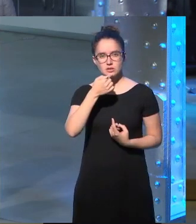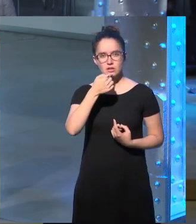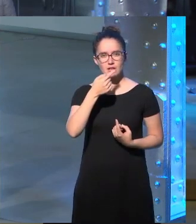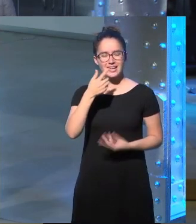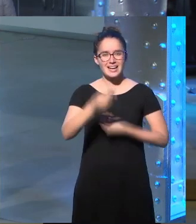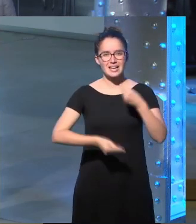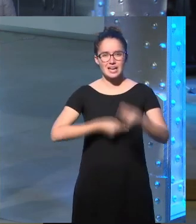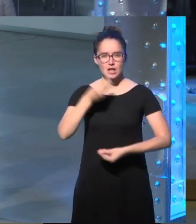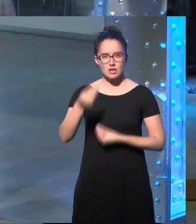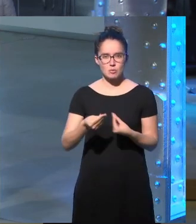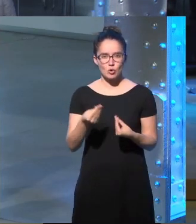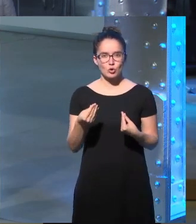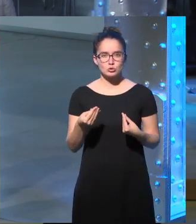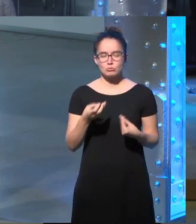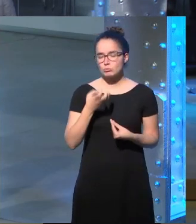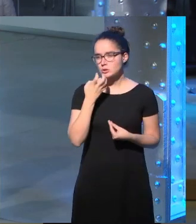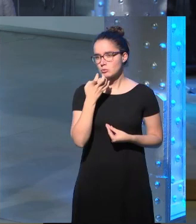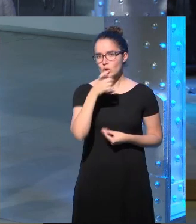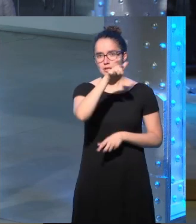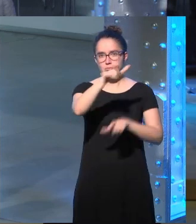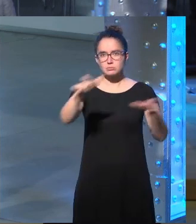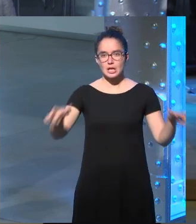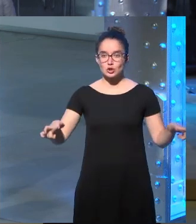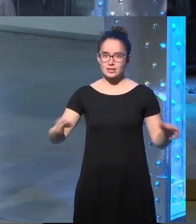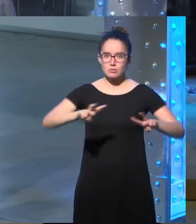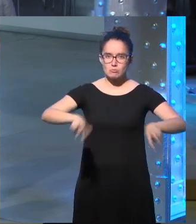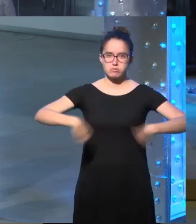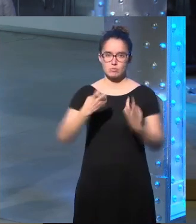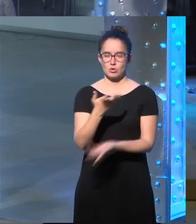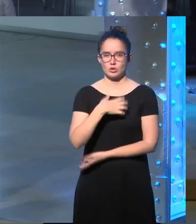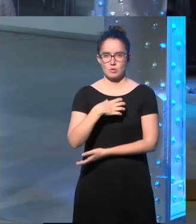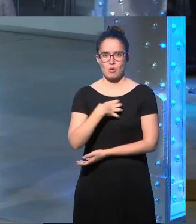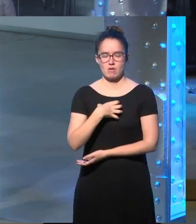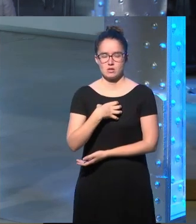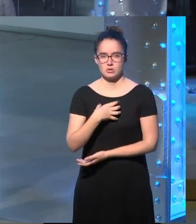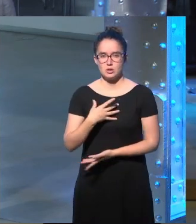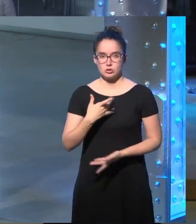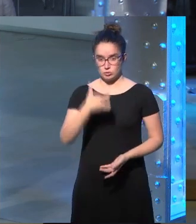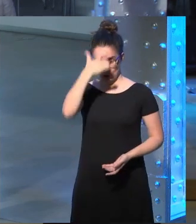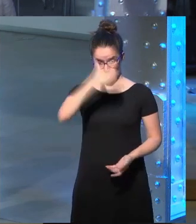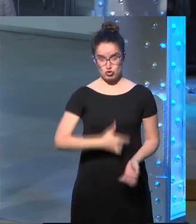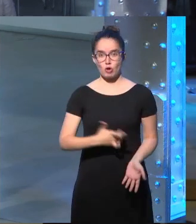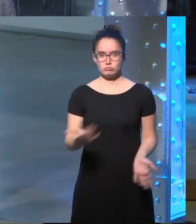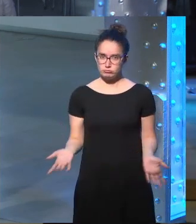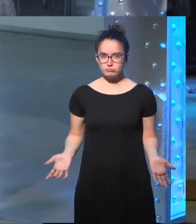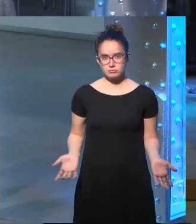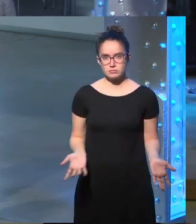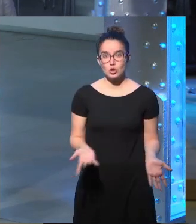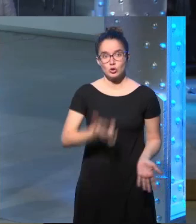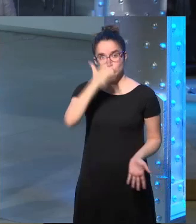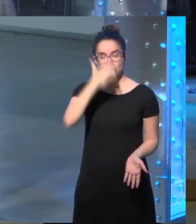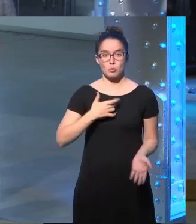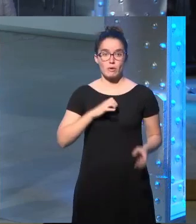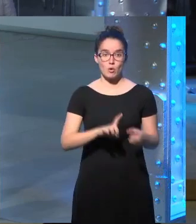as it is forecasted, what will we be doing with those people that cannot be recycled?